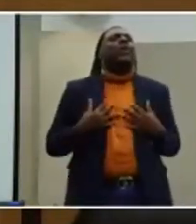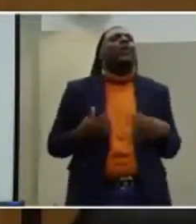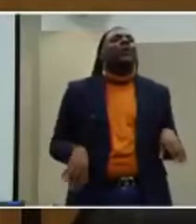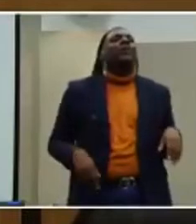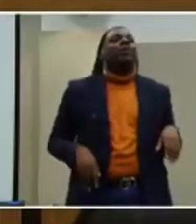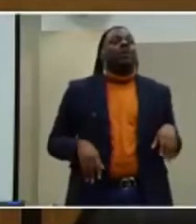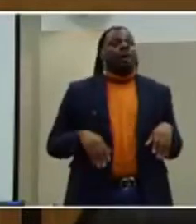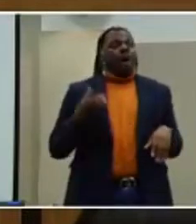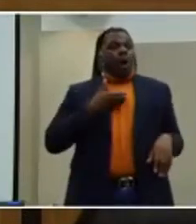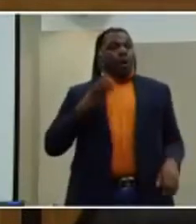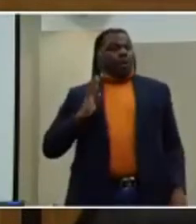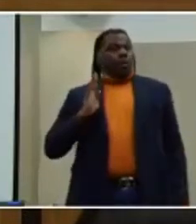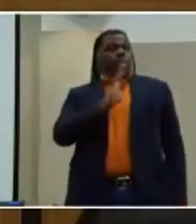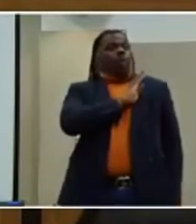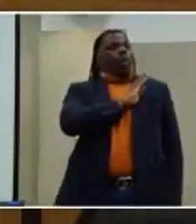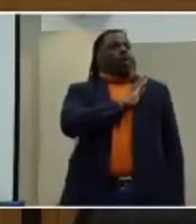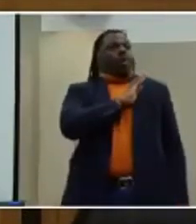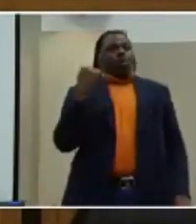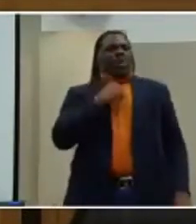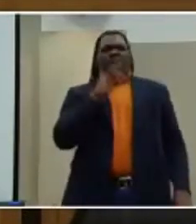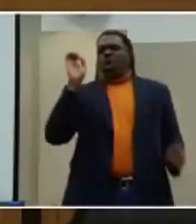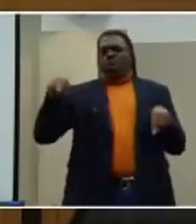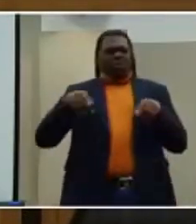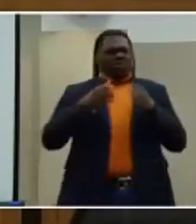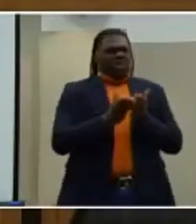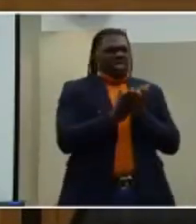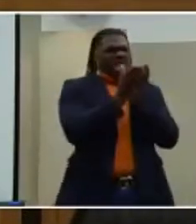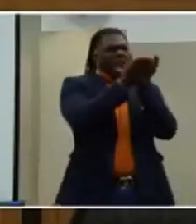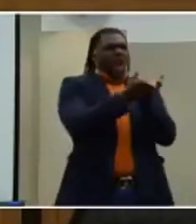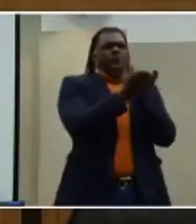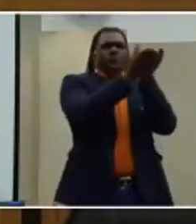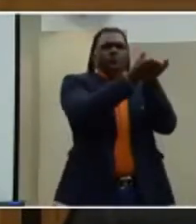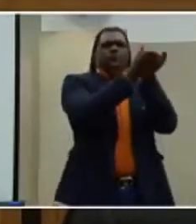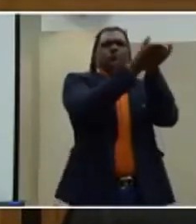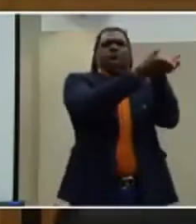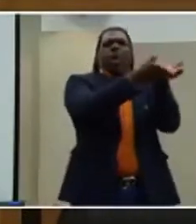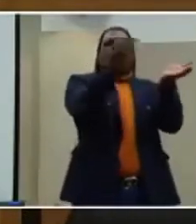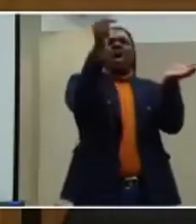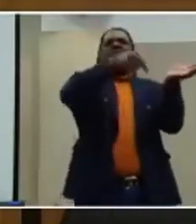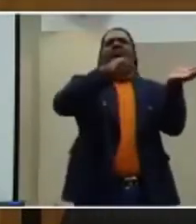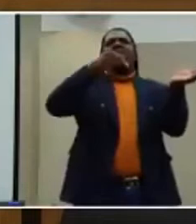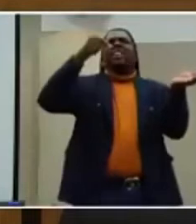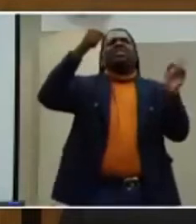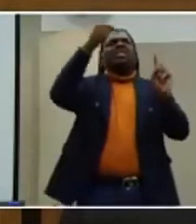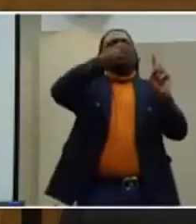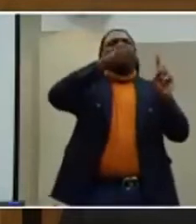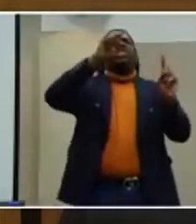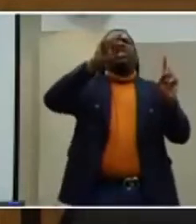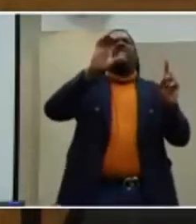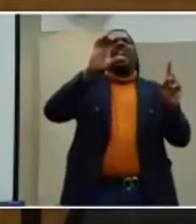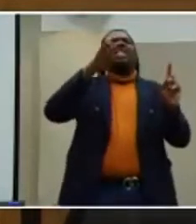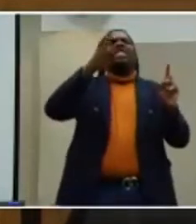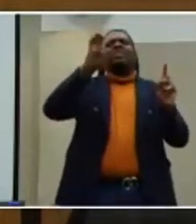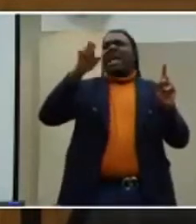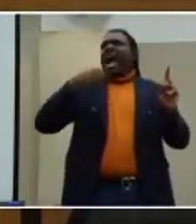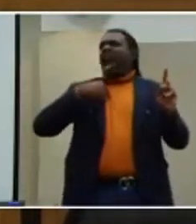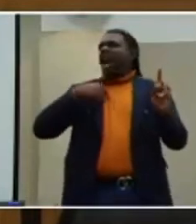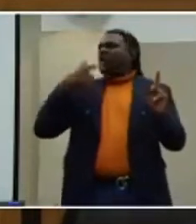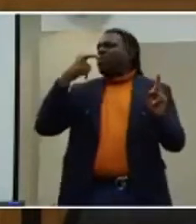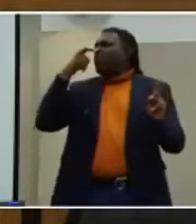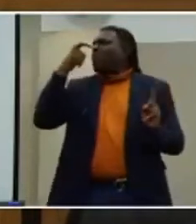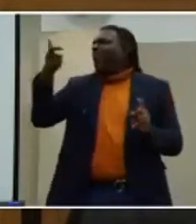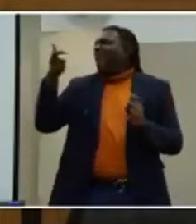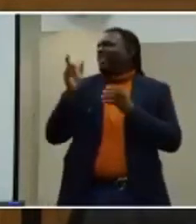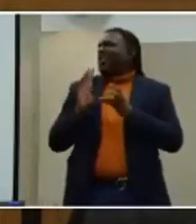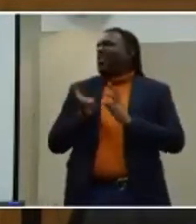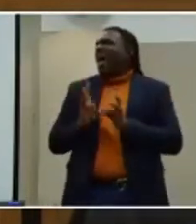able to sail. I think you did, right? You sailed the Chesapeake Bay. I was watching the weather in the morning and thinking, oh, I